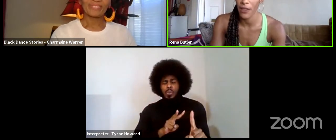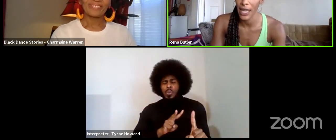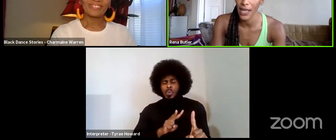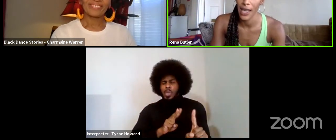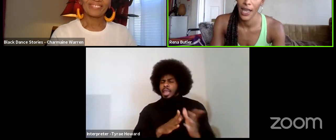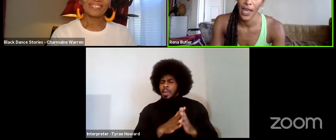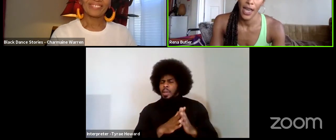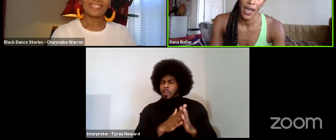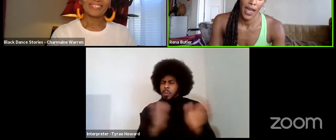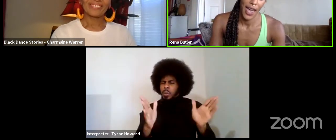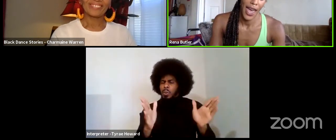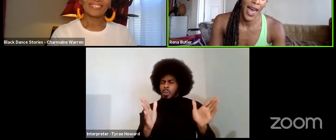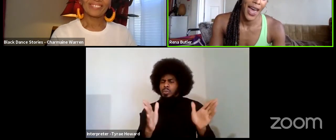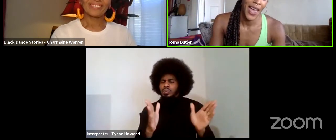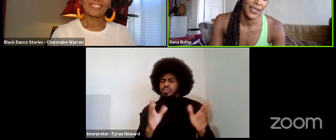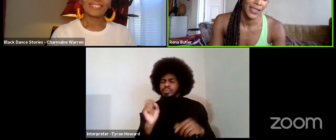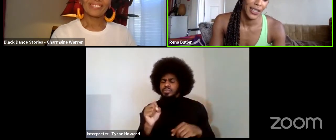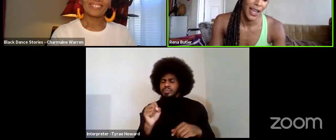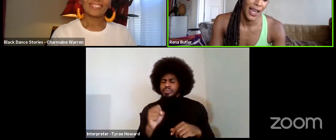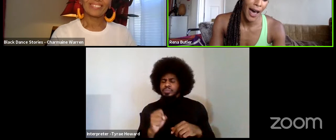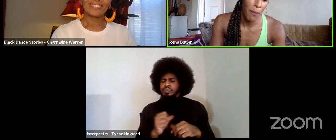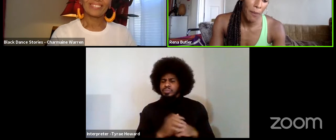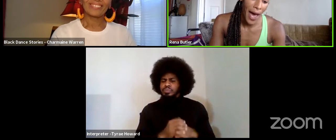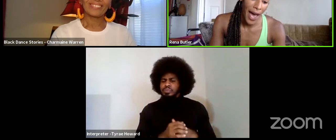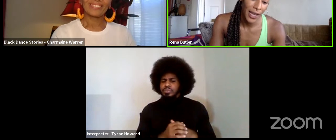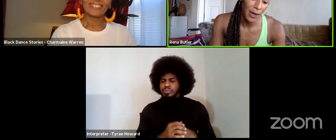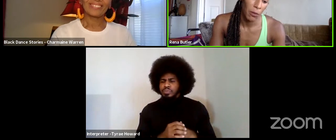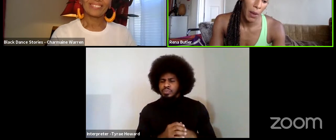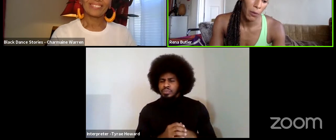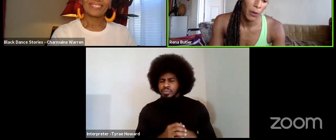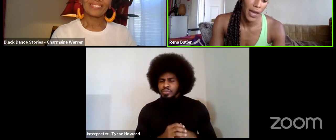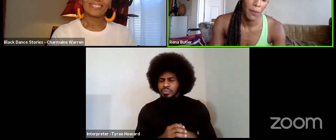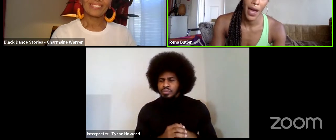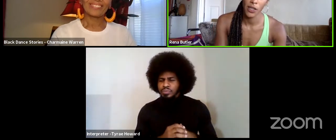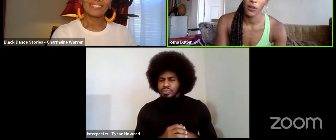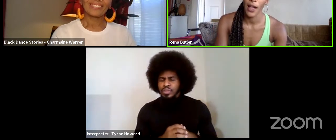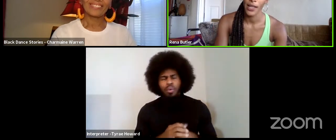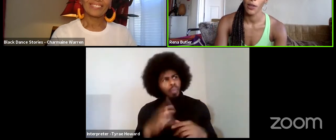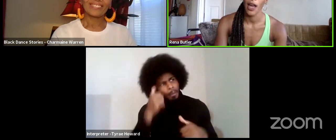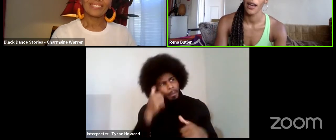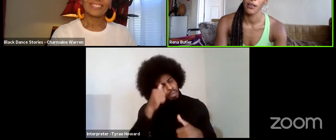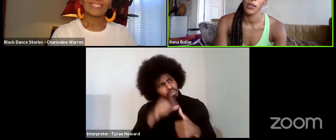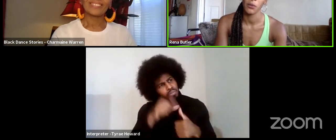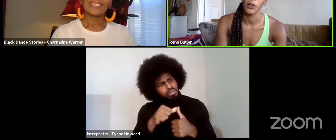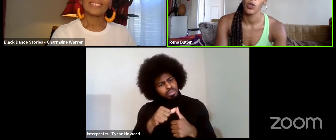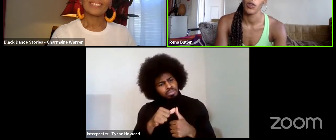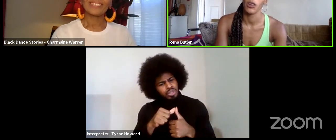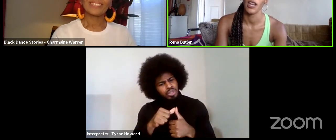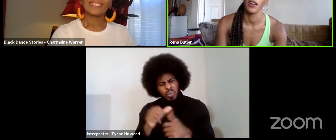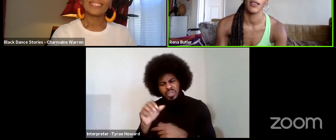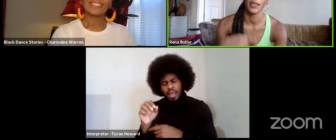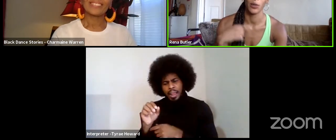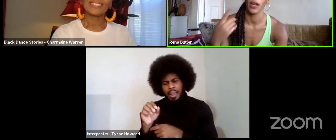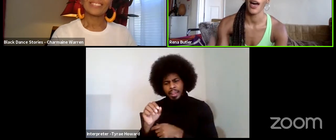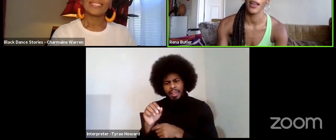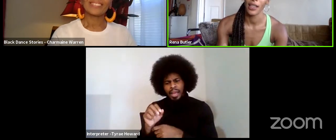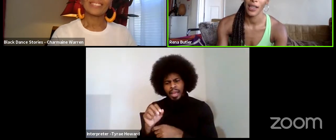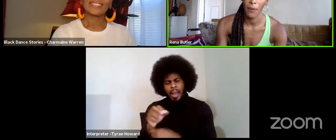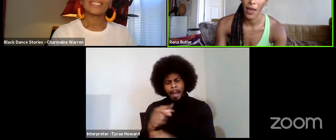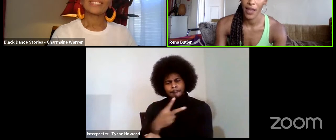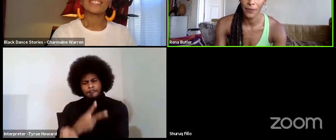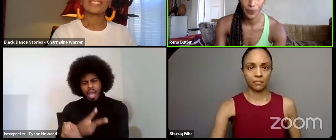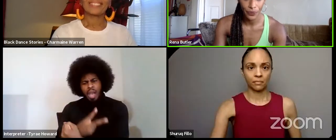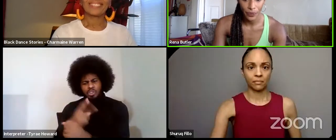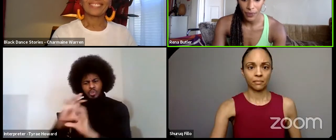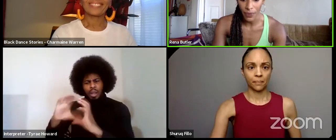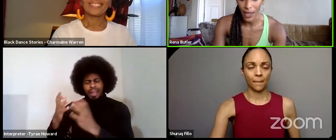of traveling. And I got back, and I remember we had a master class with Kyle. This was my junior year, and that's when Kyle and